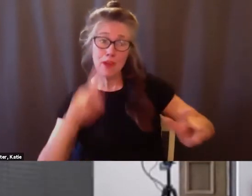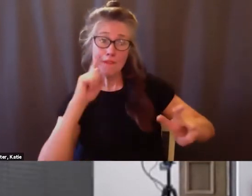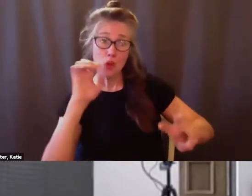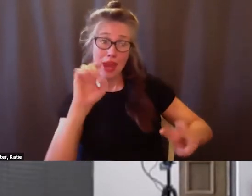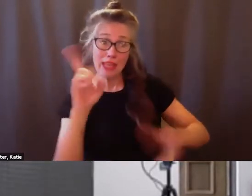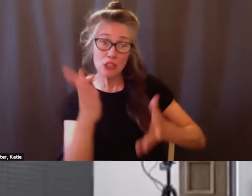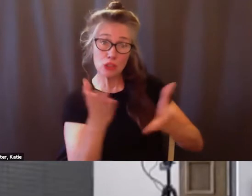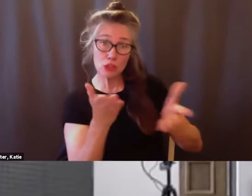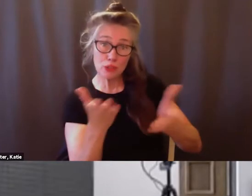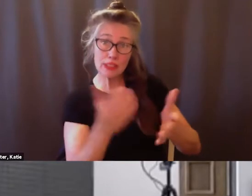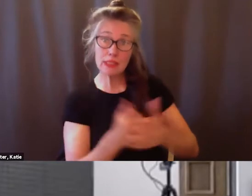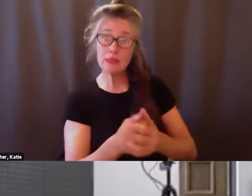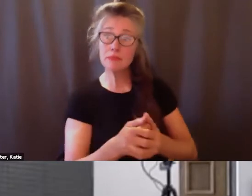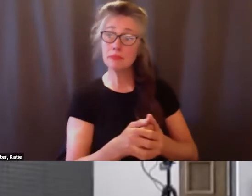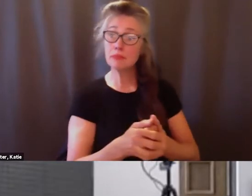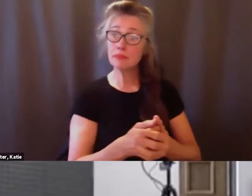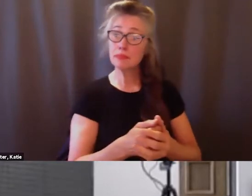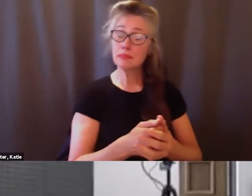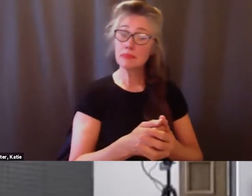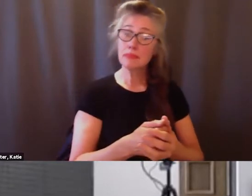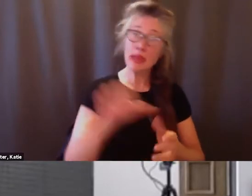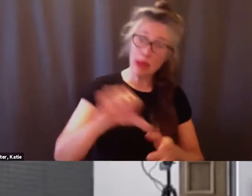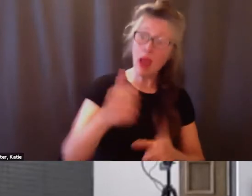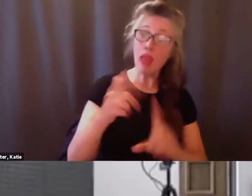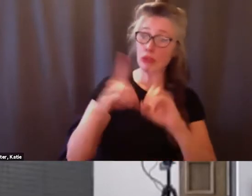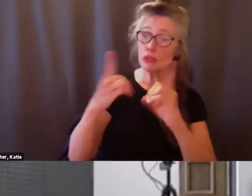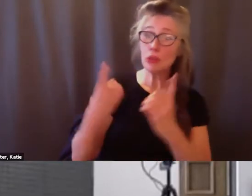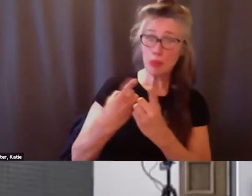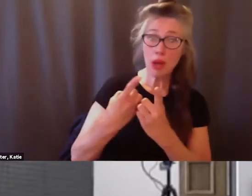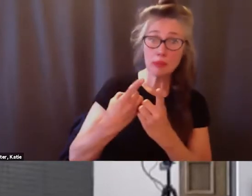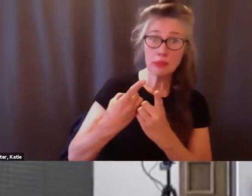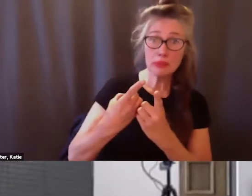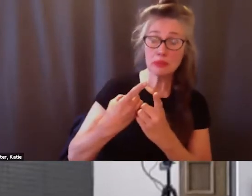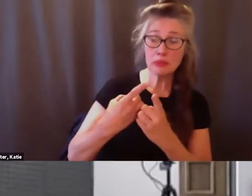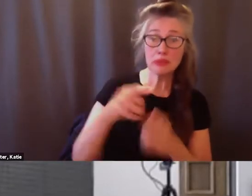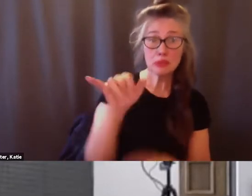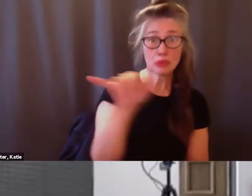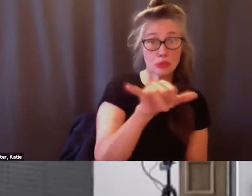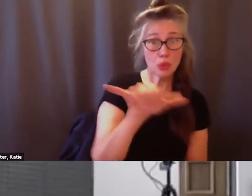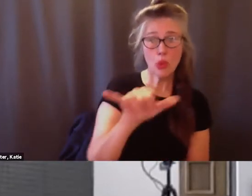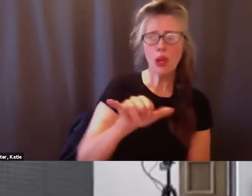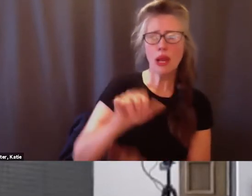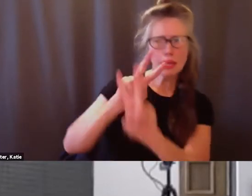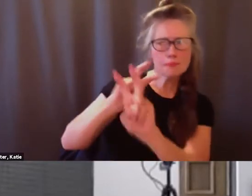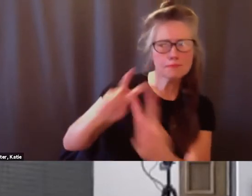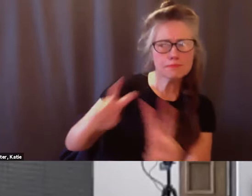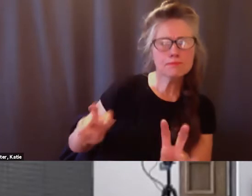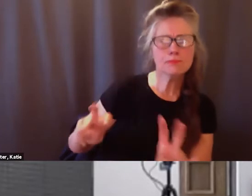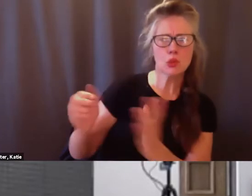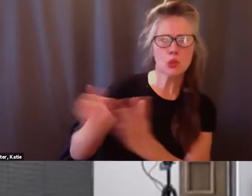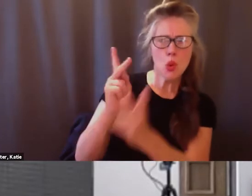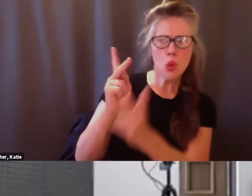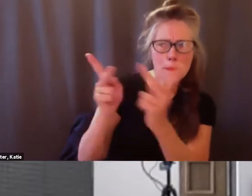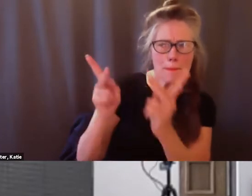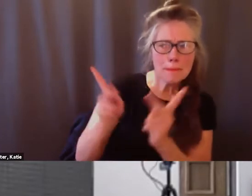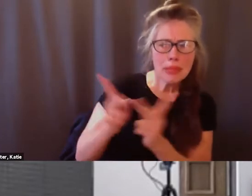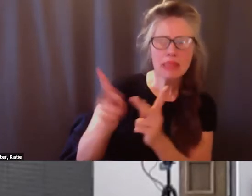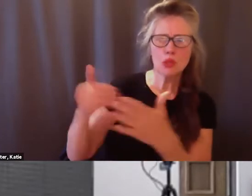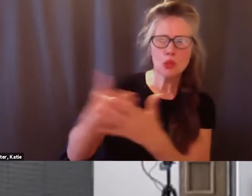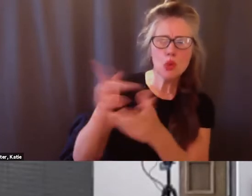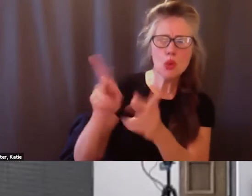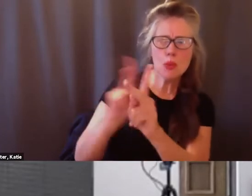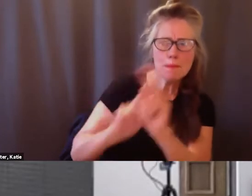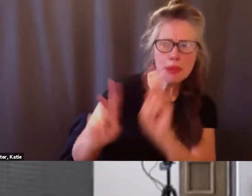also on the outskirts in other departments in those positions and new people, and